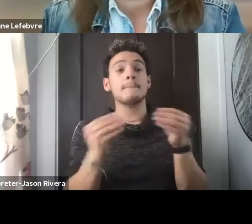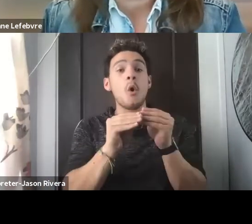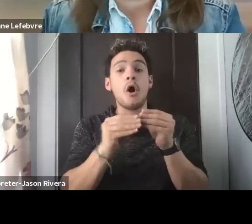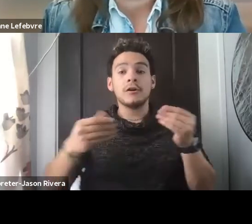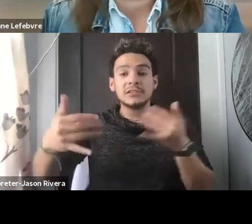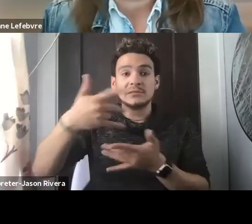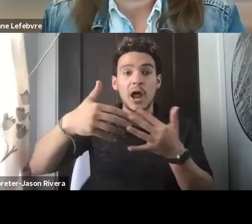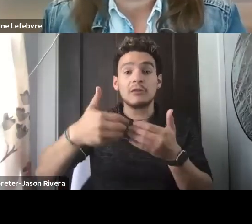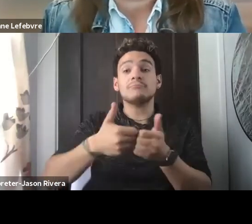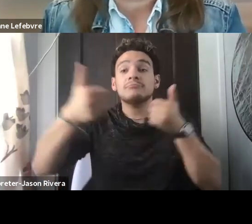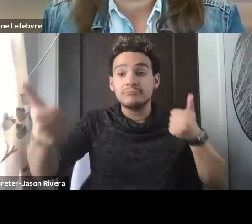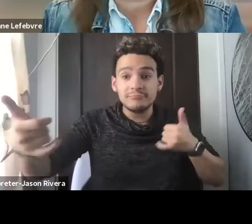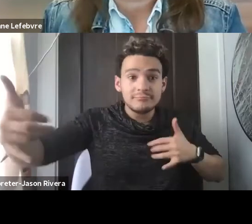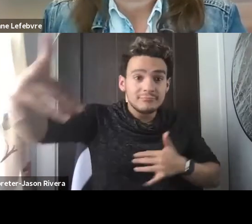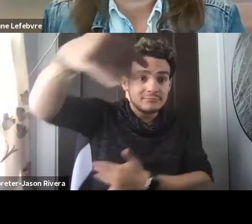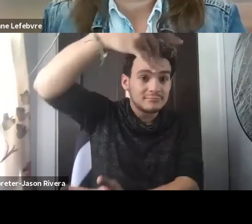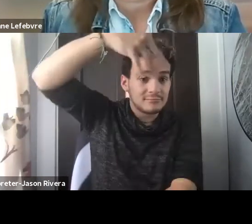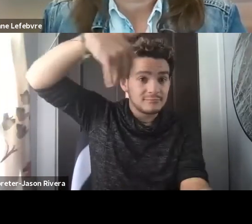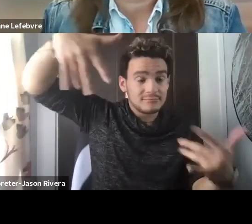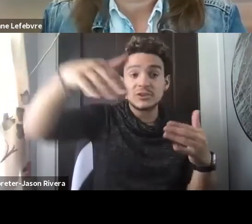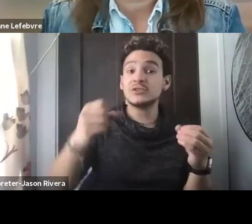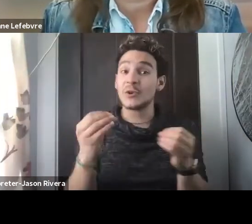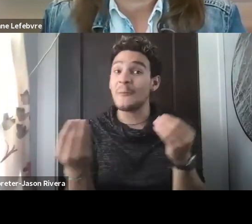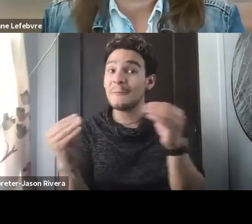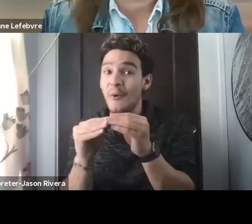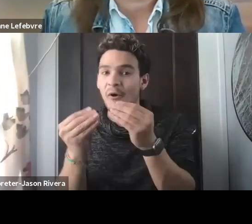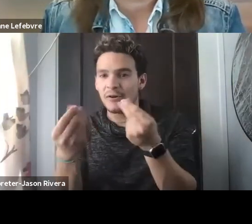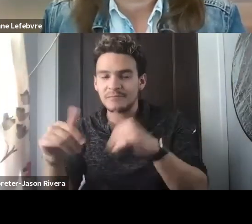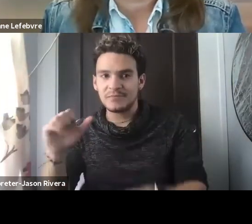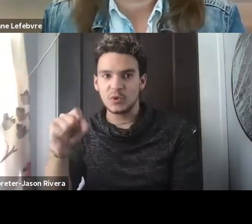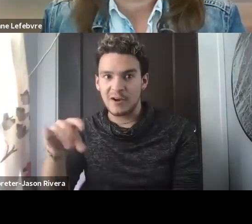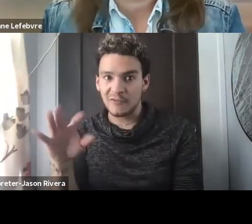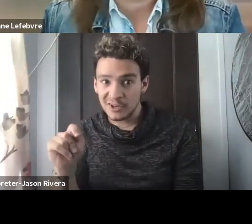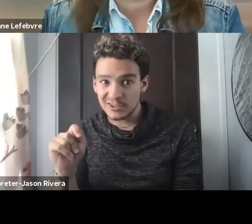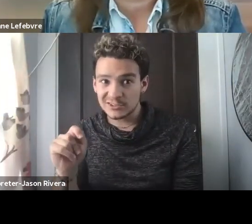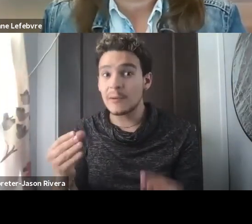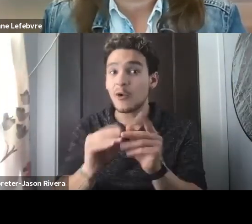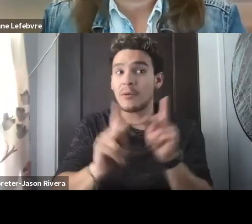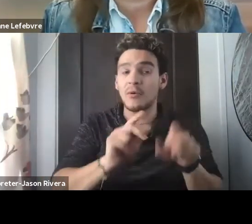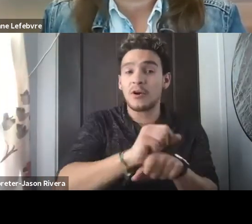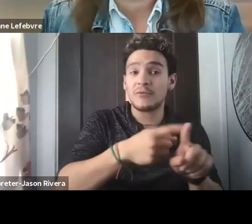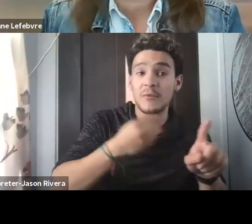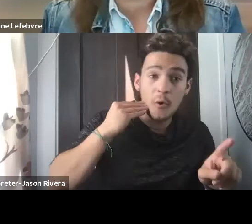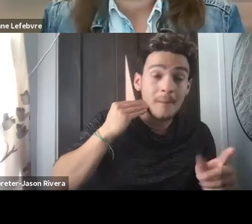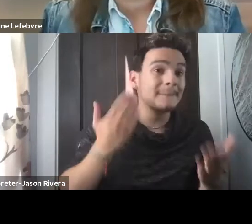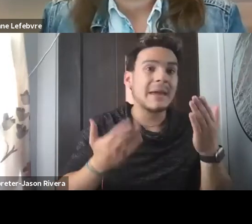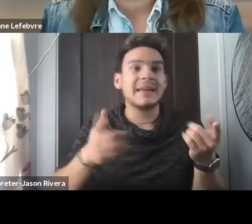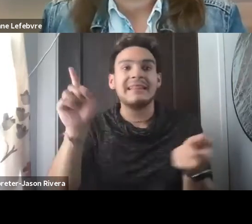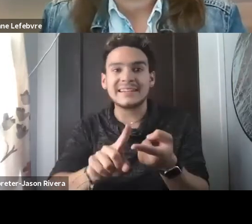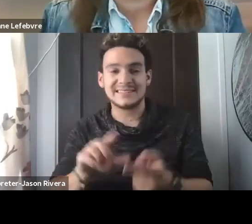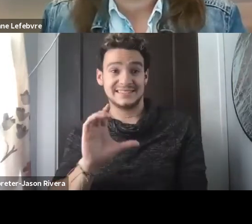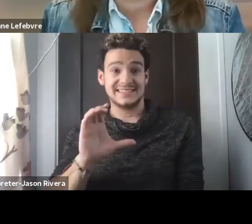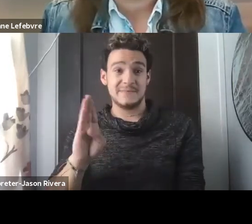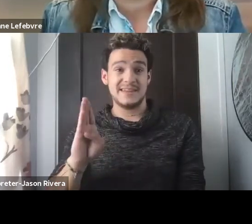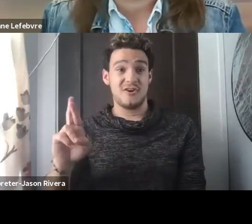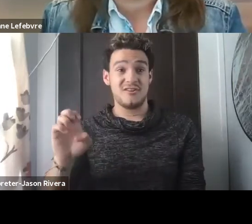that may require more office space with more people, more employees working from home. Perhaps it's a little less. CBRE's base case